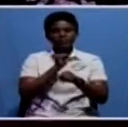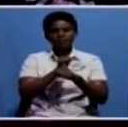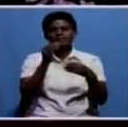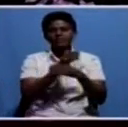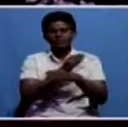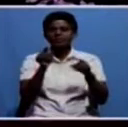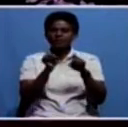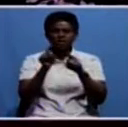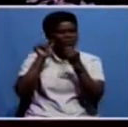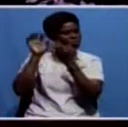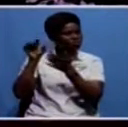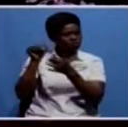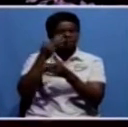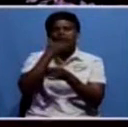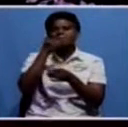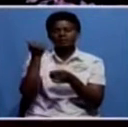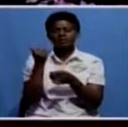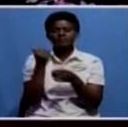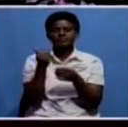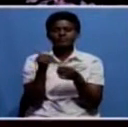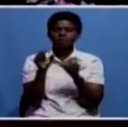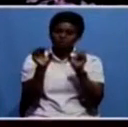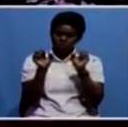only wish him the best. Now let's move on to the